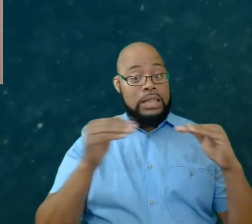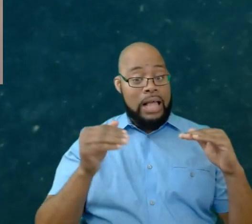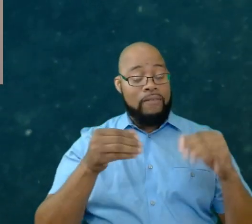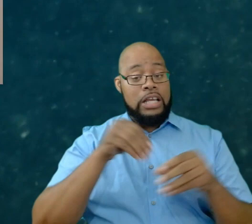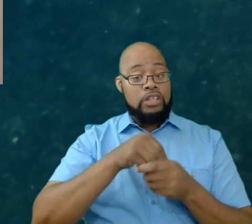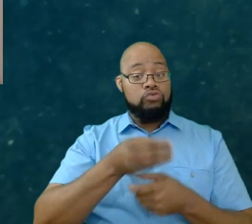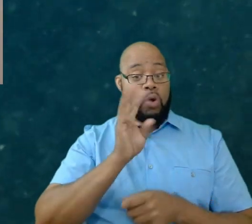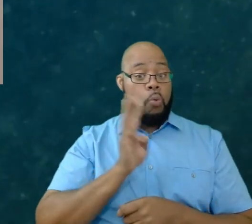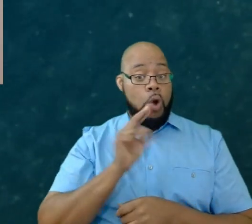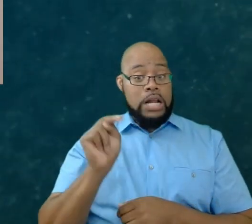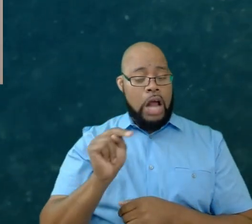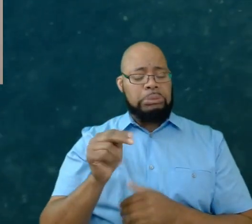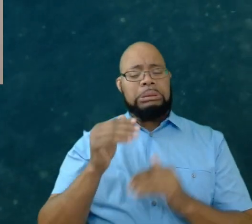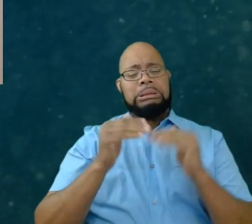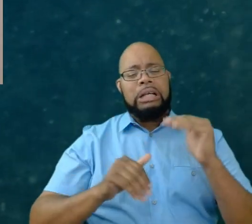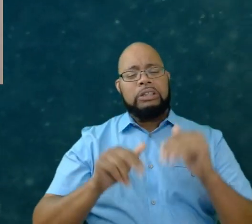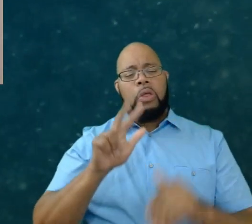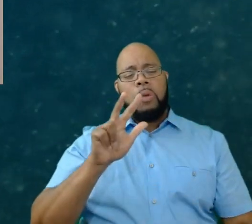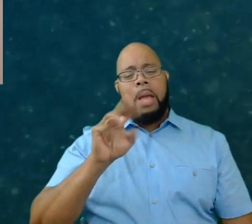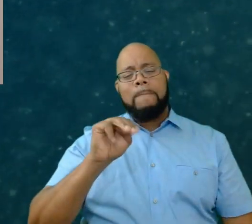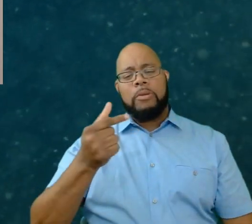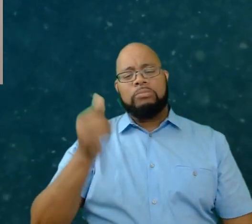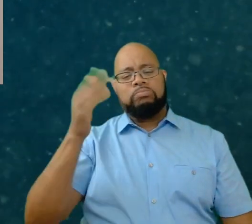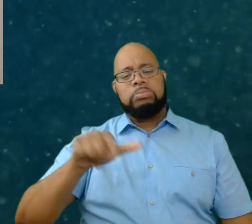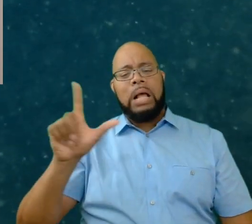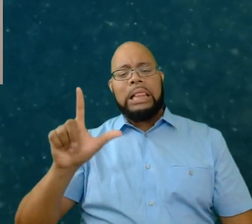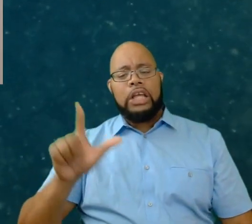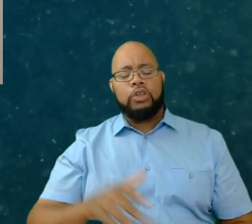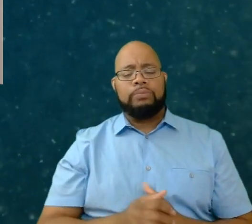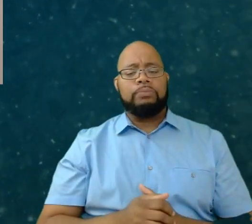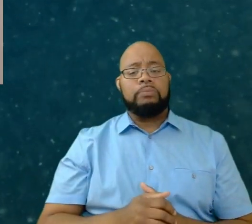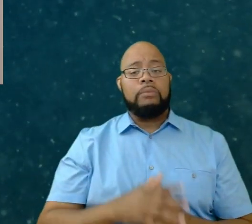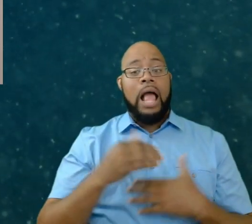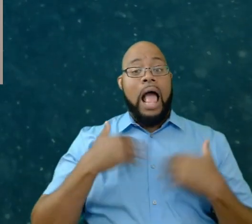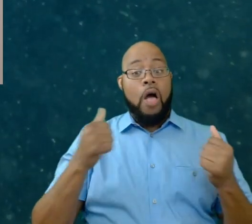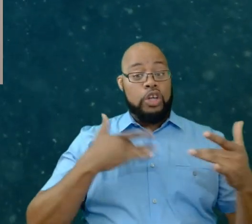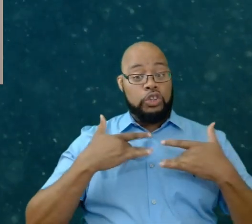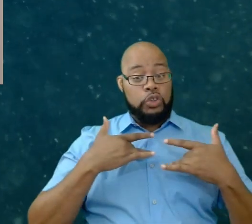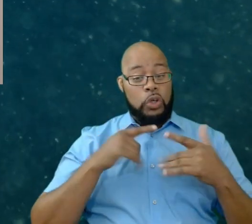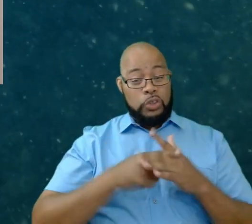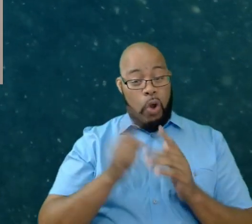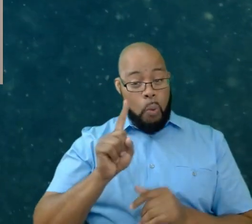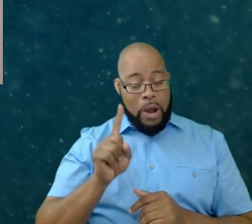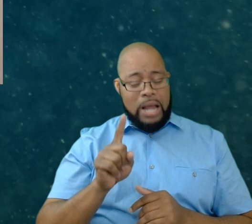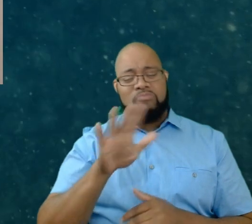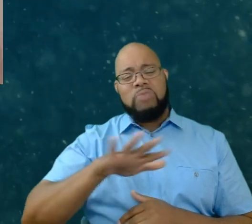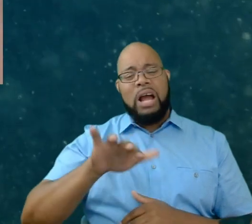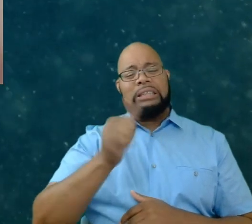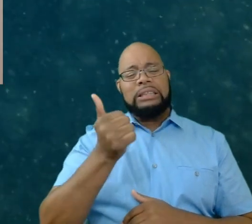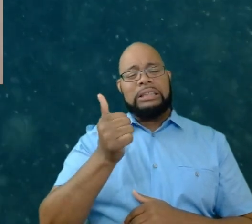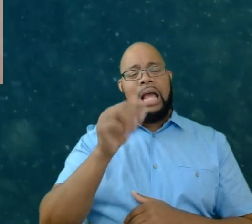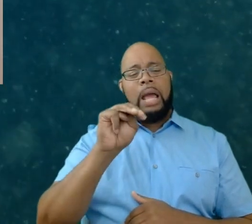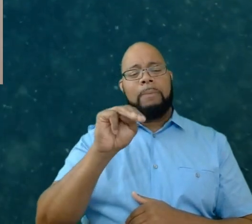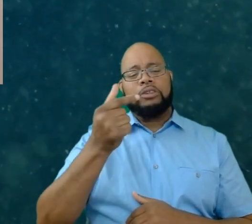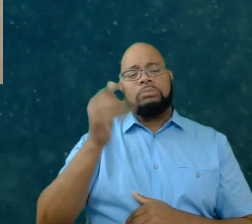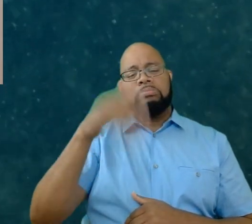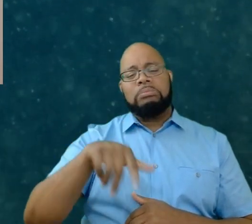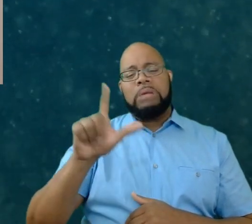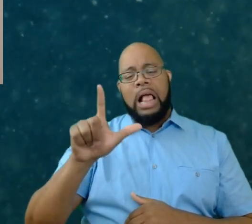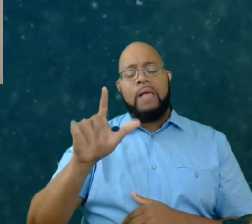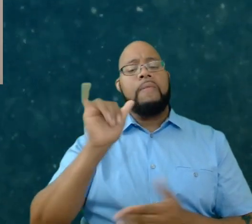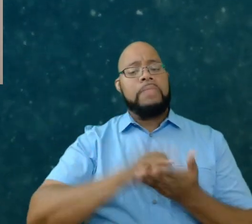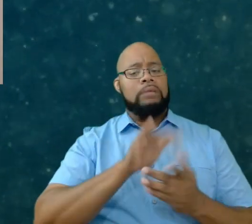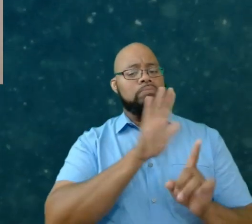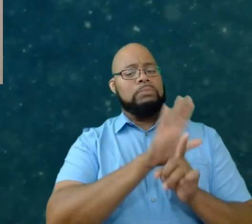Natural levels of nitrogen in drinking water are usually less than 3 milligrams per liter, and the health concerns is usually with levels of